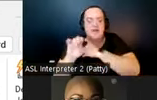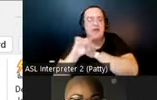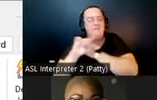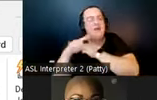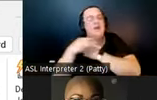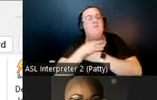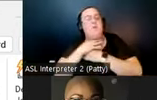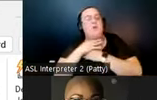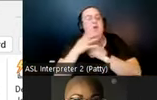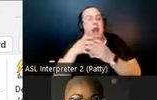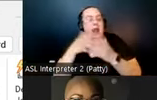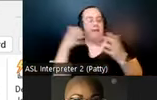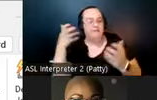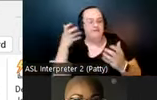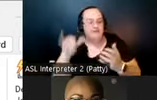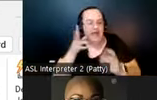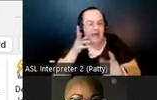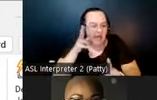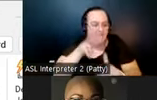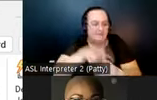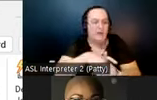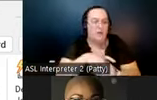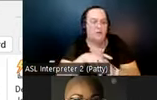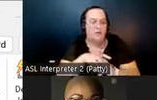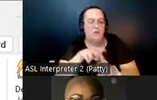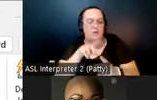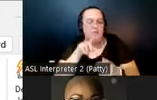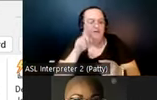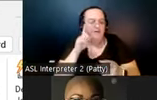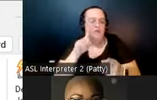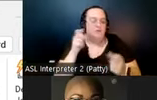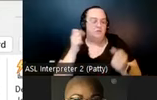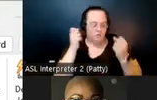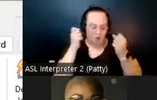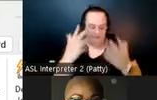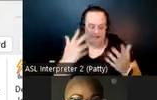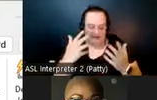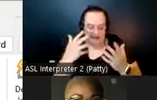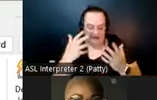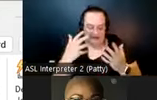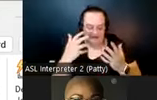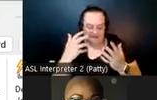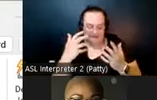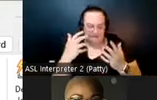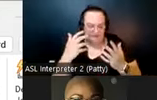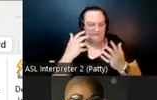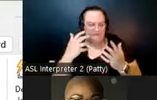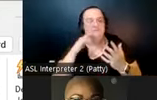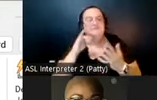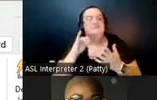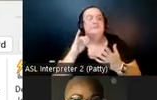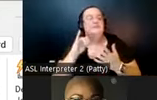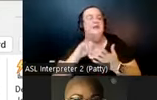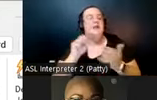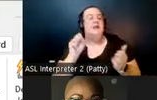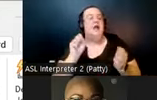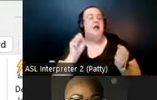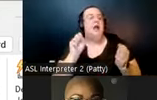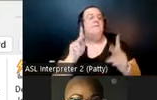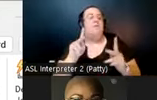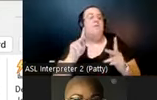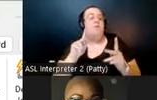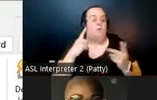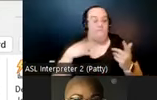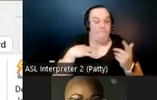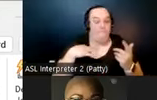how applicable it was of so many, is that the opportunity to apply